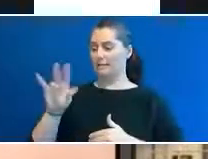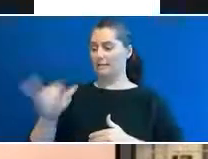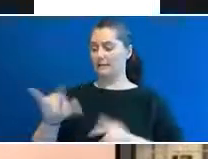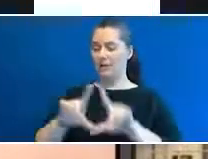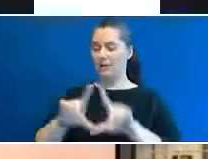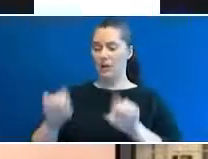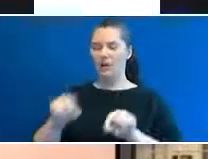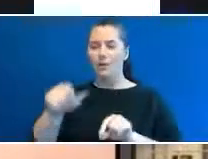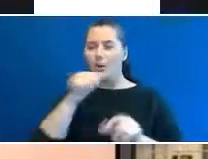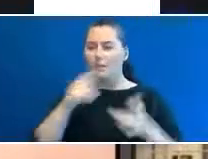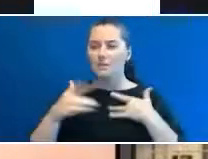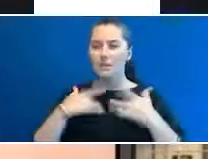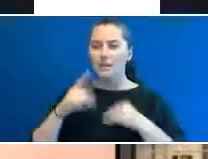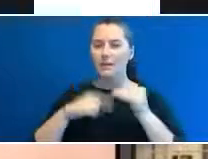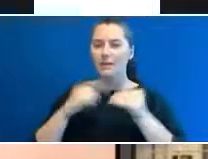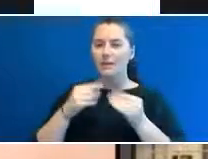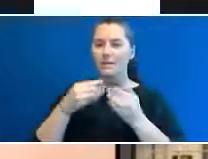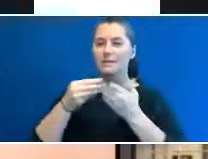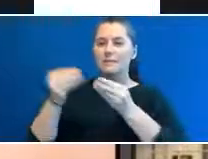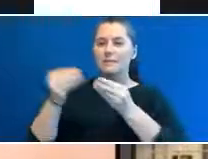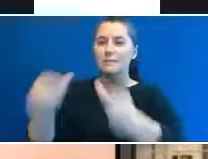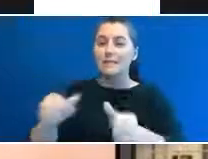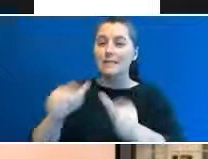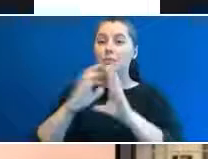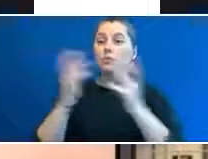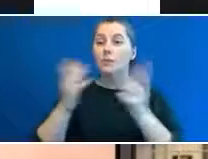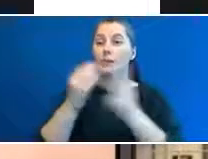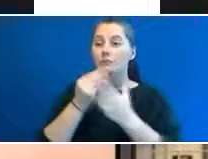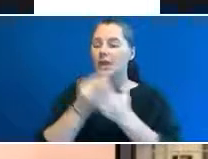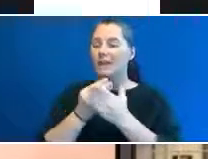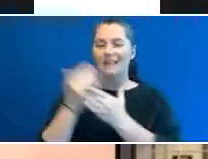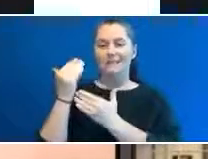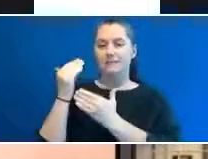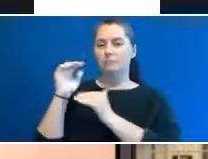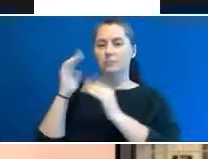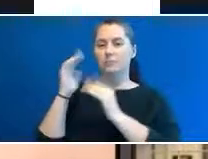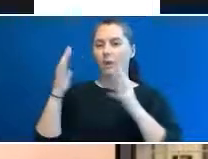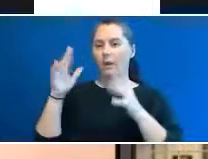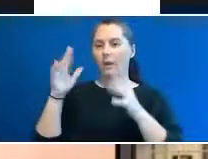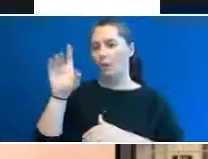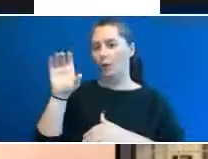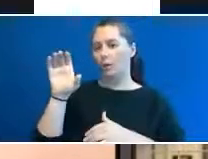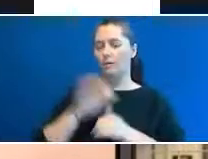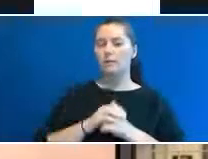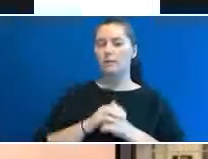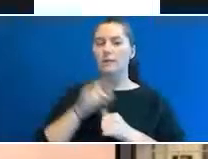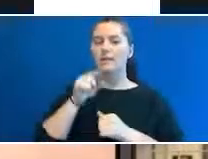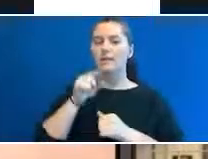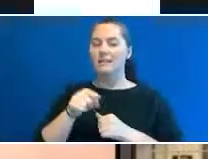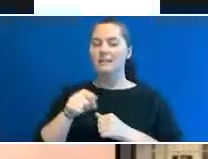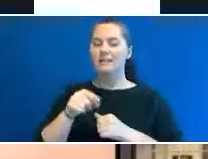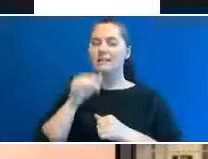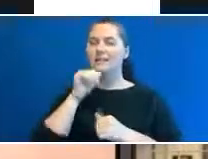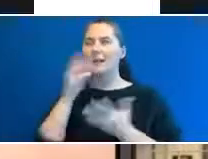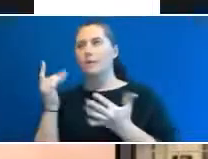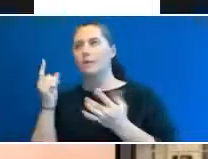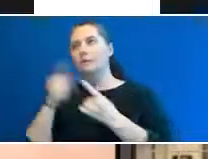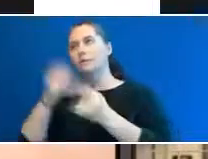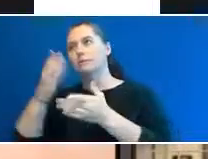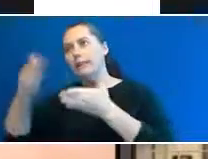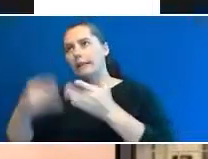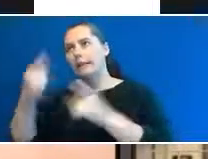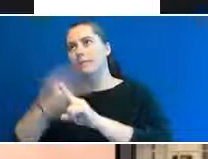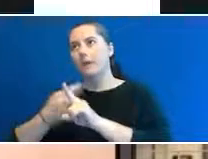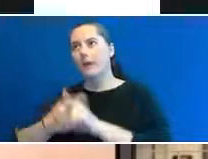way. You can have that pre-approved. And so this is instead of a reactive approach, it's a proactive approach. We're not waiting till the end of the month to reconcile